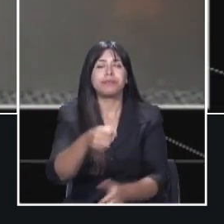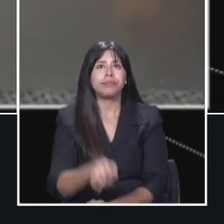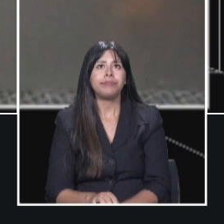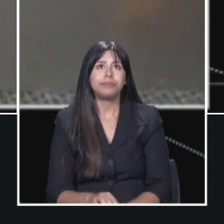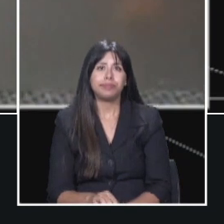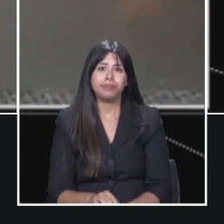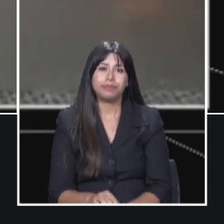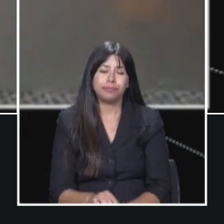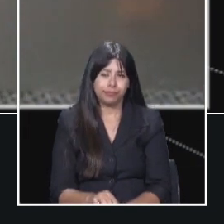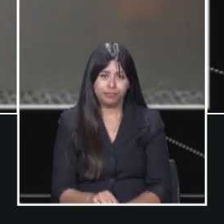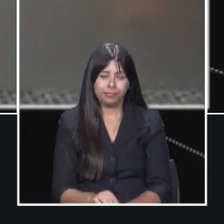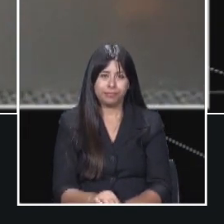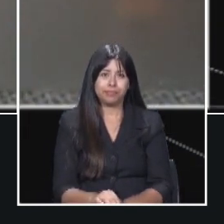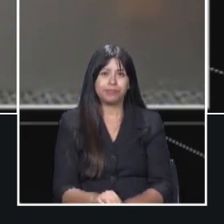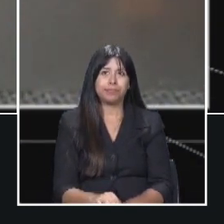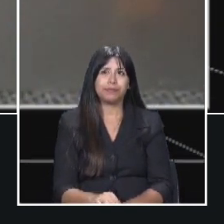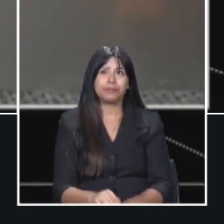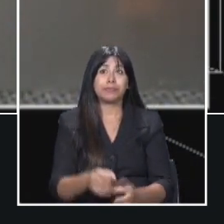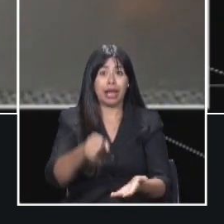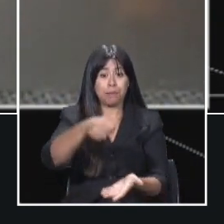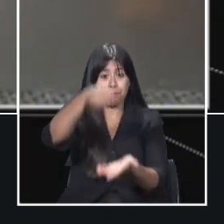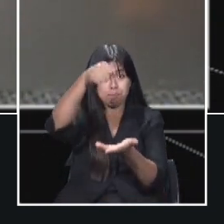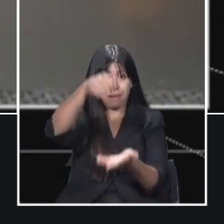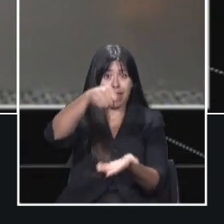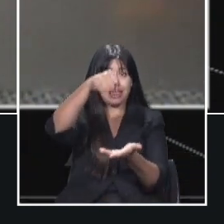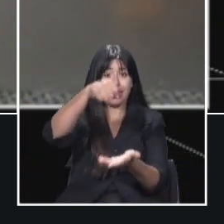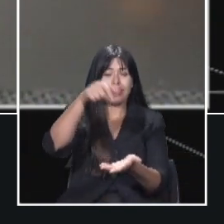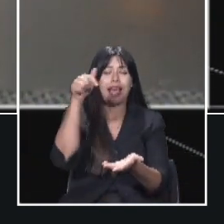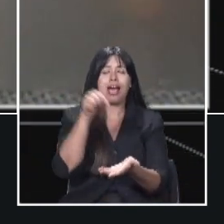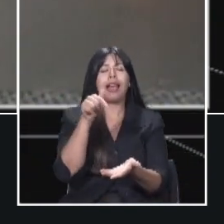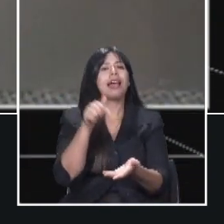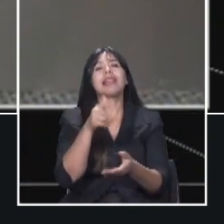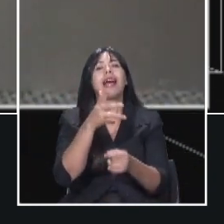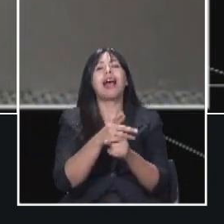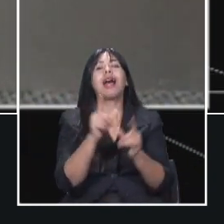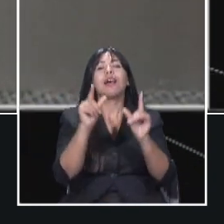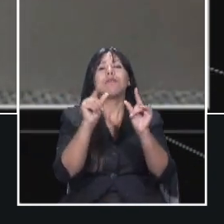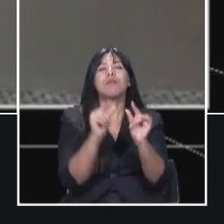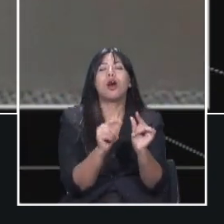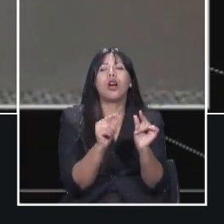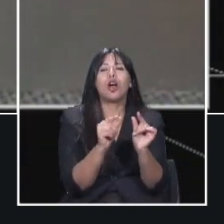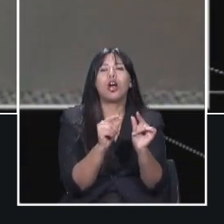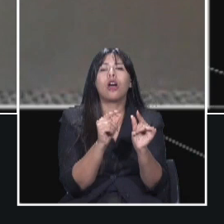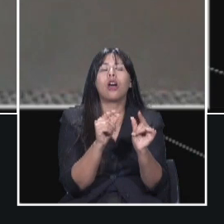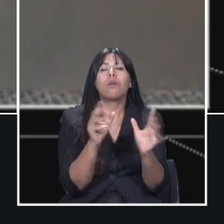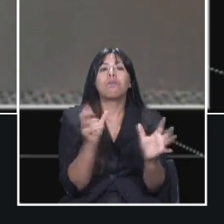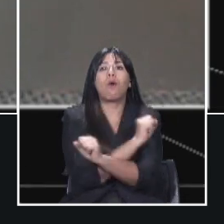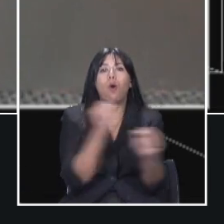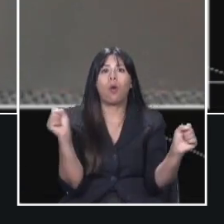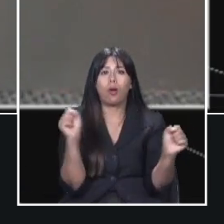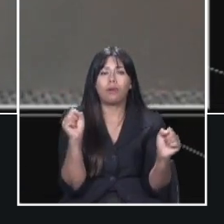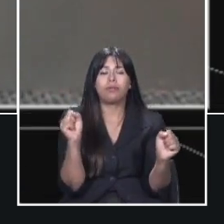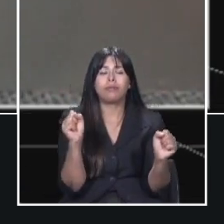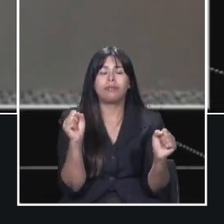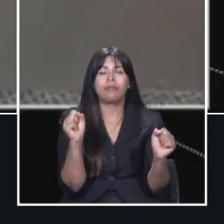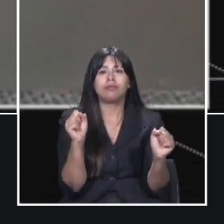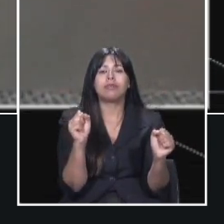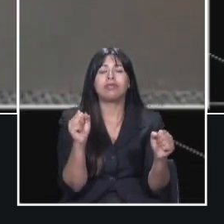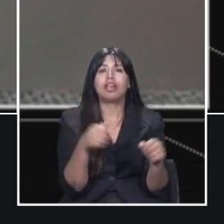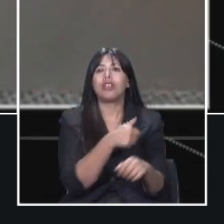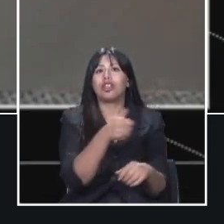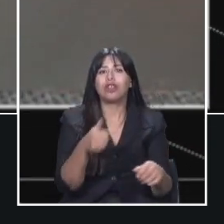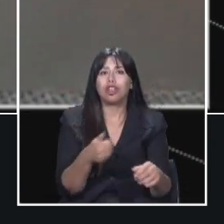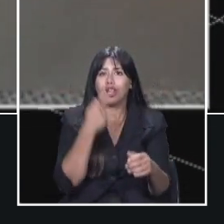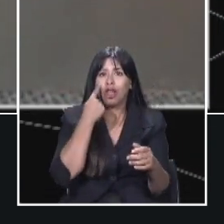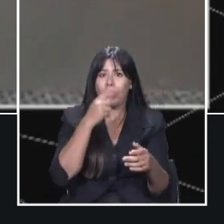amounts of explosive. And we're sampling it live. We're collecting the air from the bag and from the environment. And here